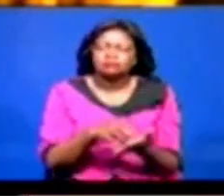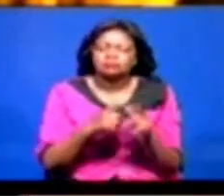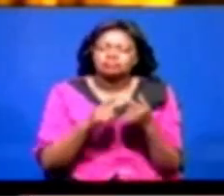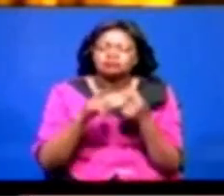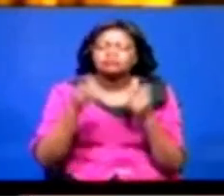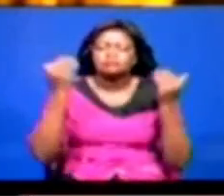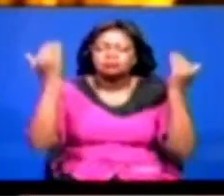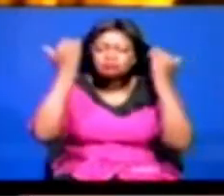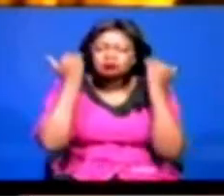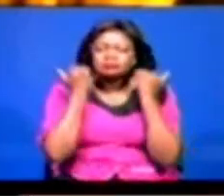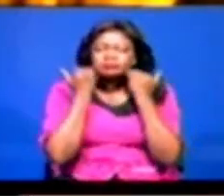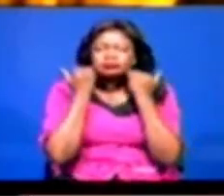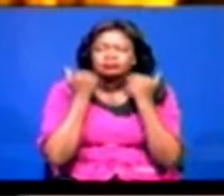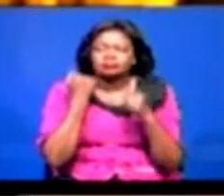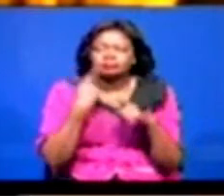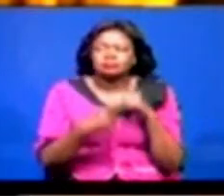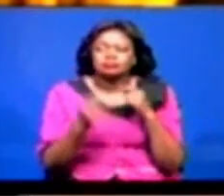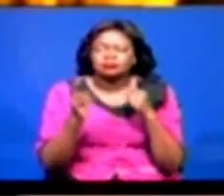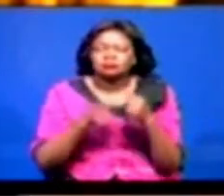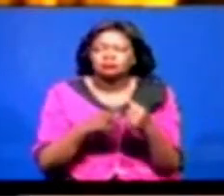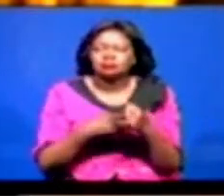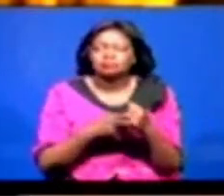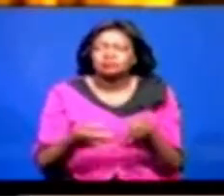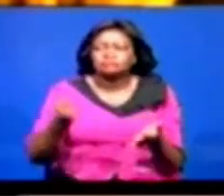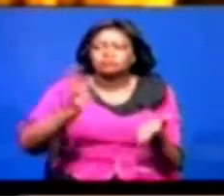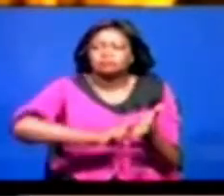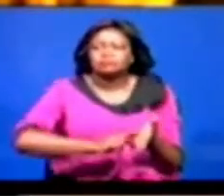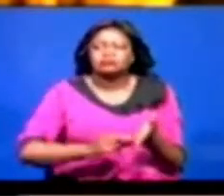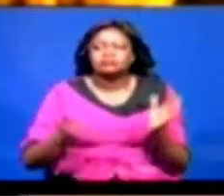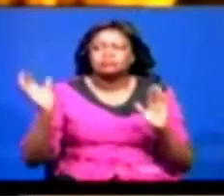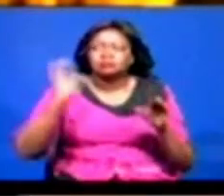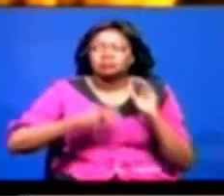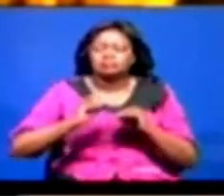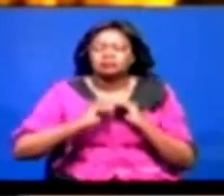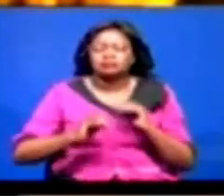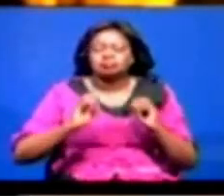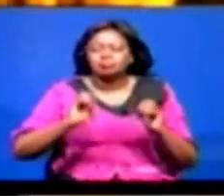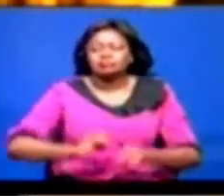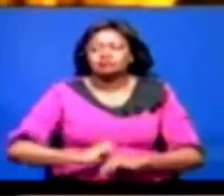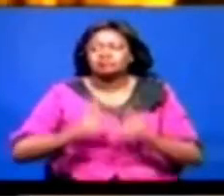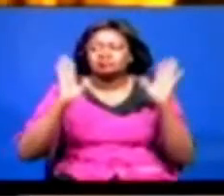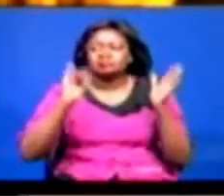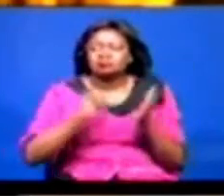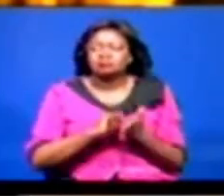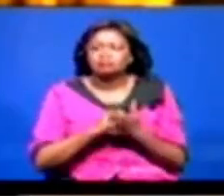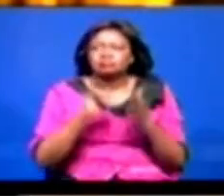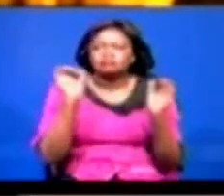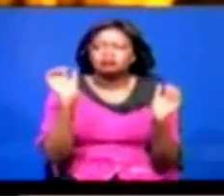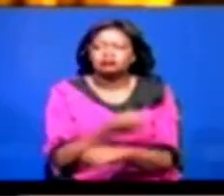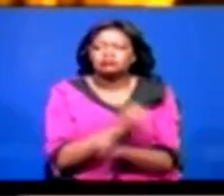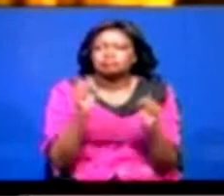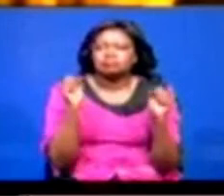in 2017 in the repeat election was categorical that you cannot foment